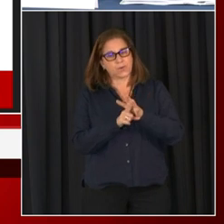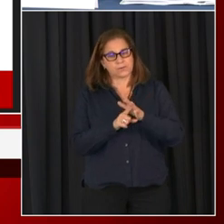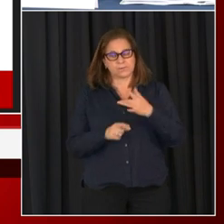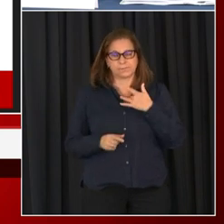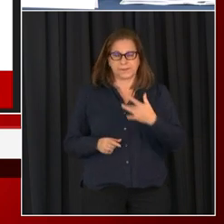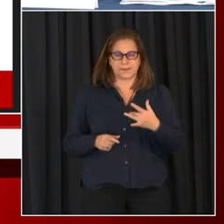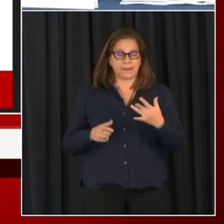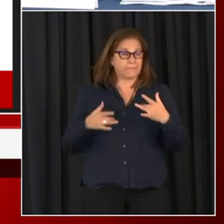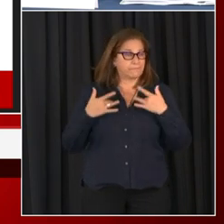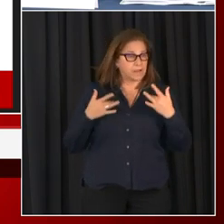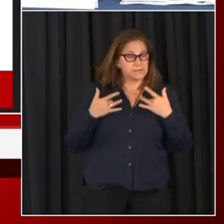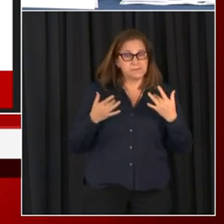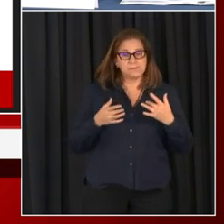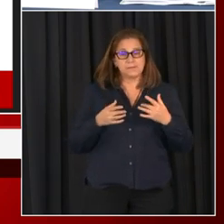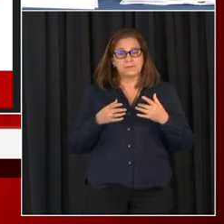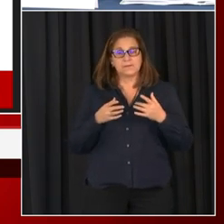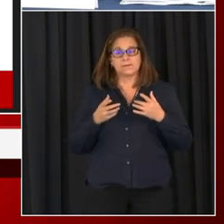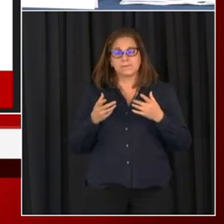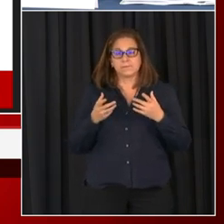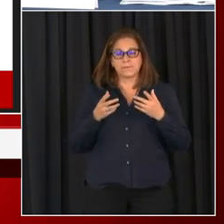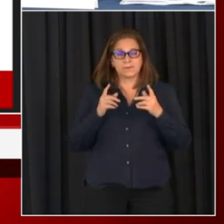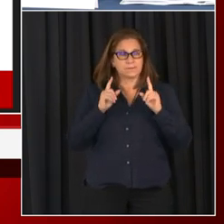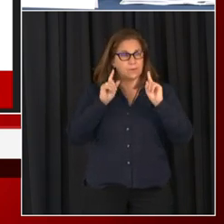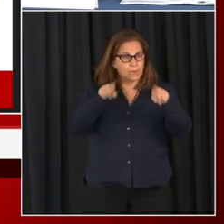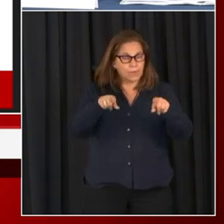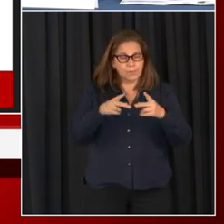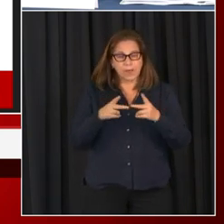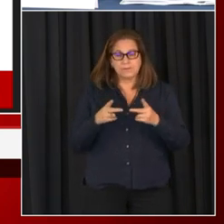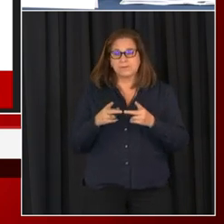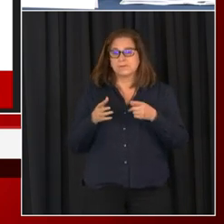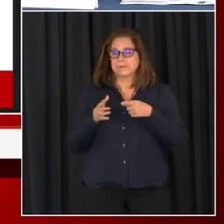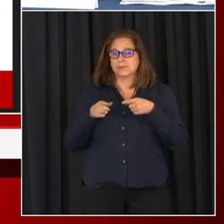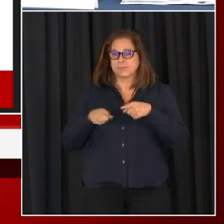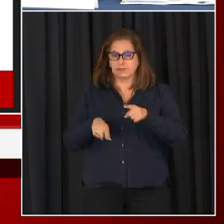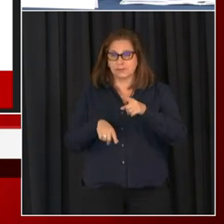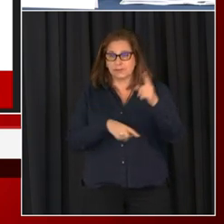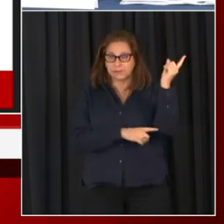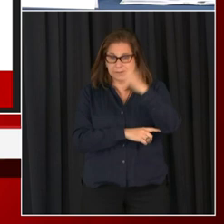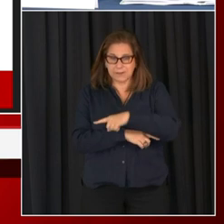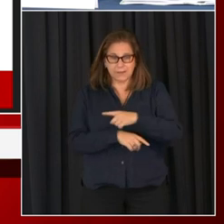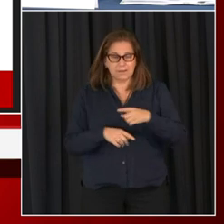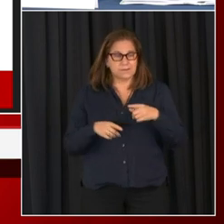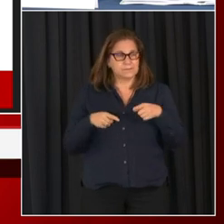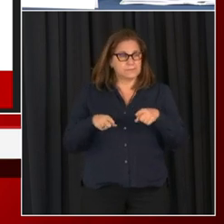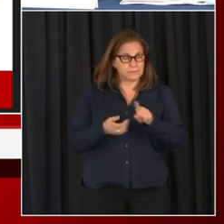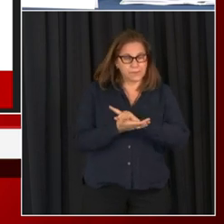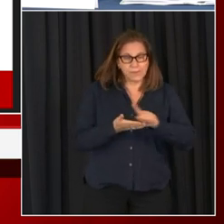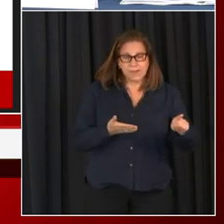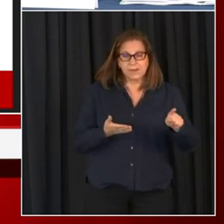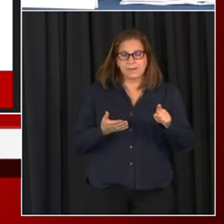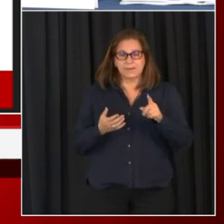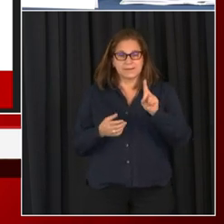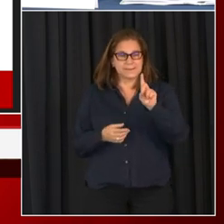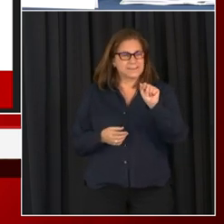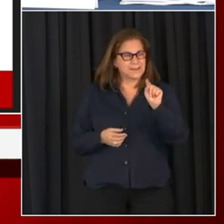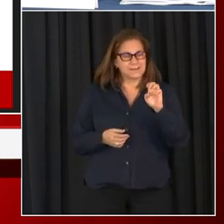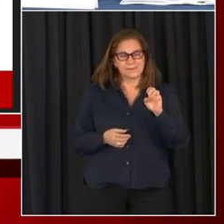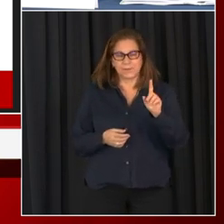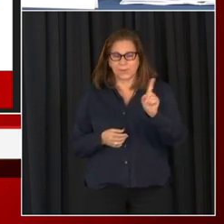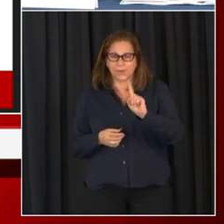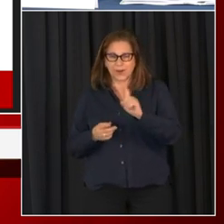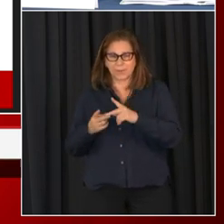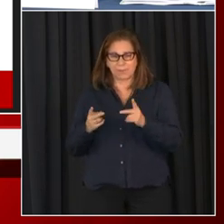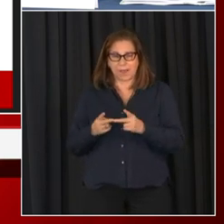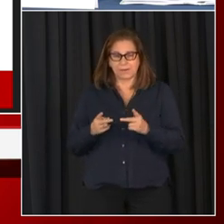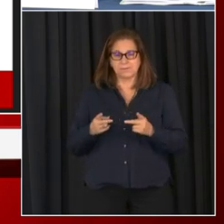course of the week, or the time period that could be of concern to us, where their exposure risk is not as high. And we've